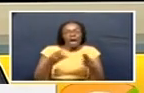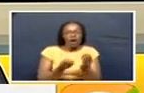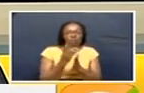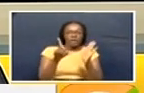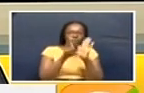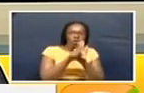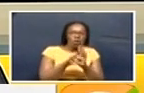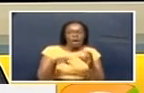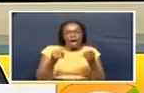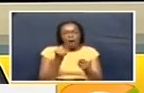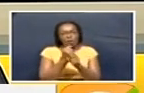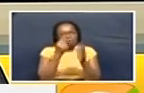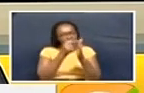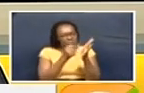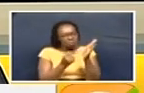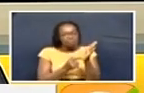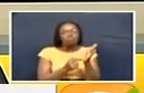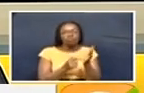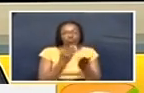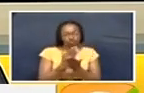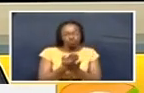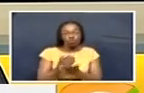that. And we were able to provide a lot of